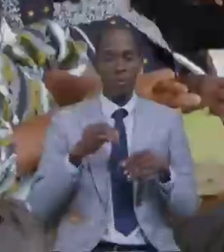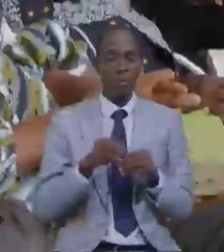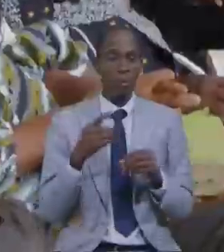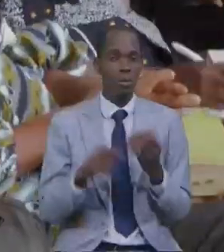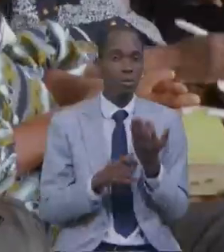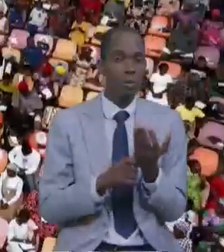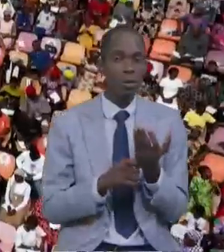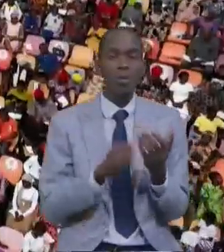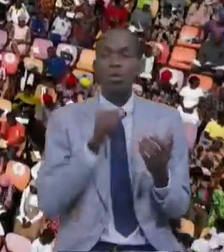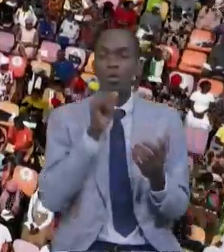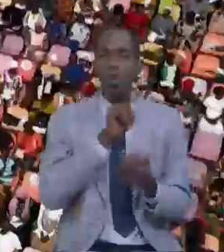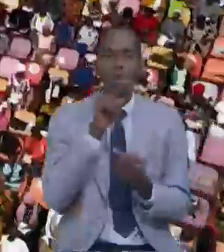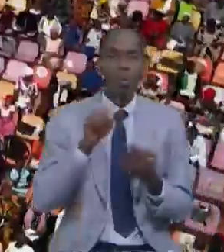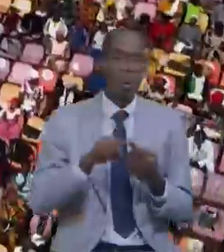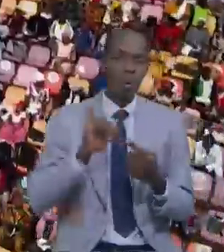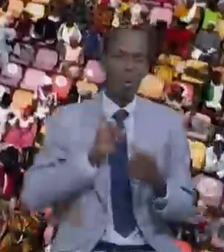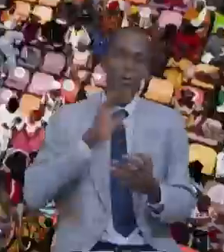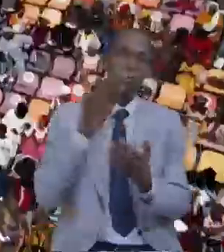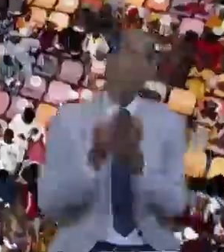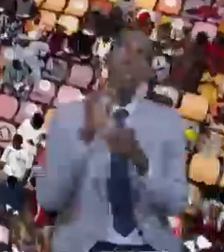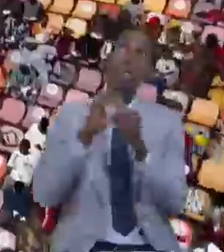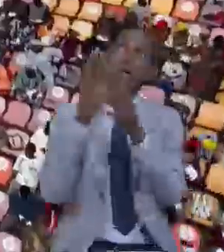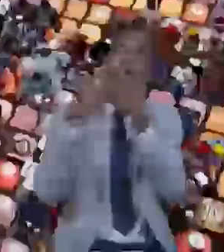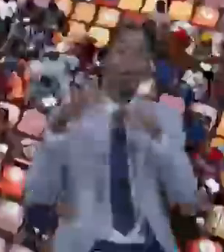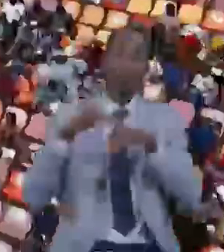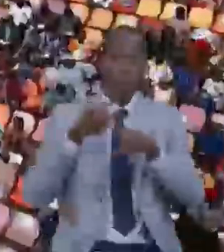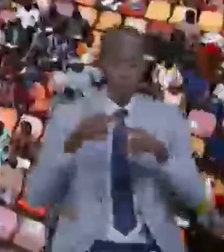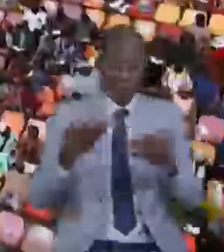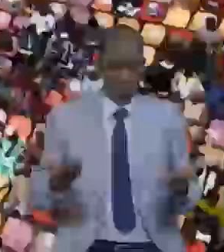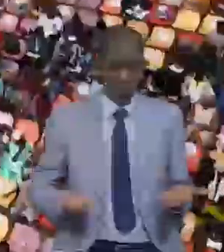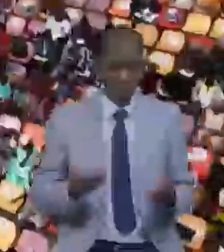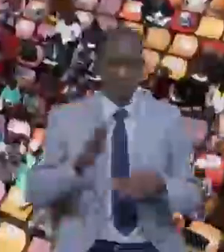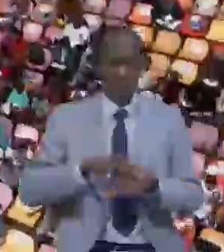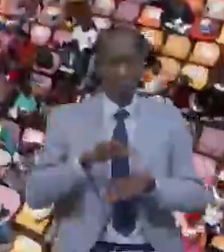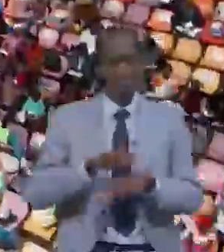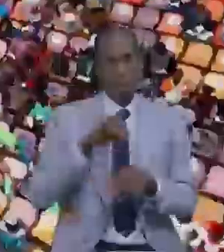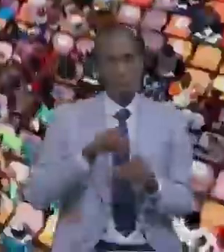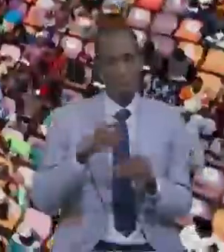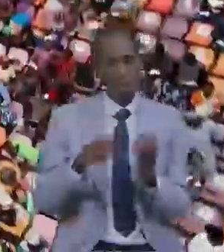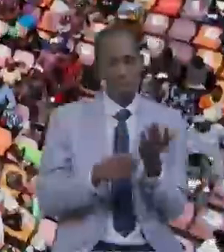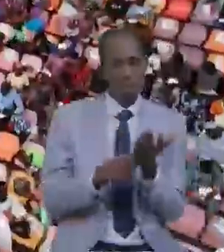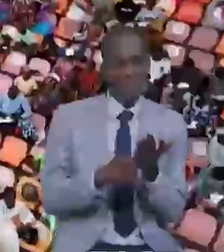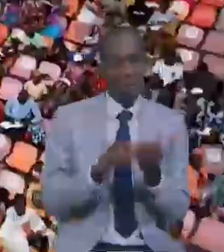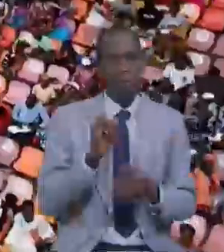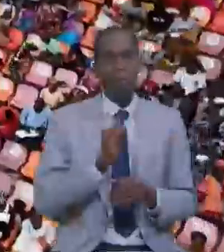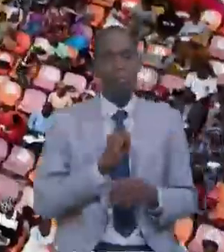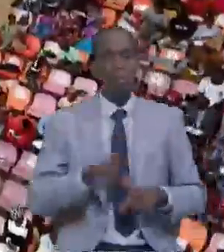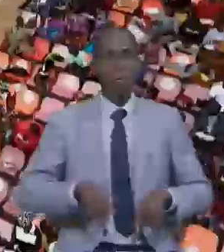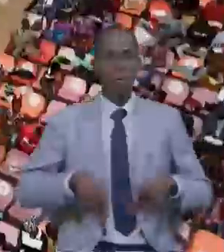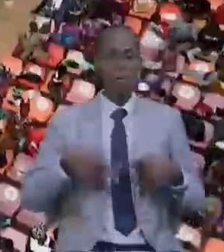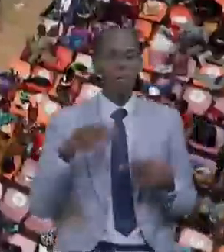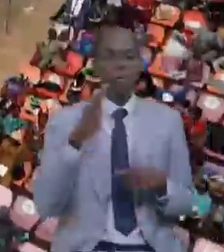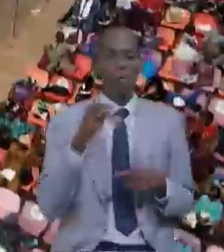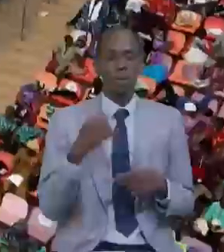I live by the faith of the Son of God, who loved me and gave